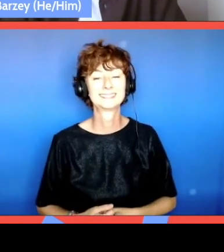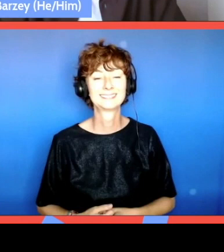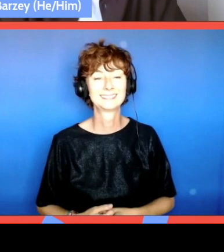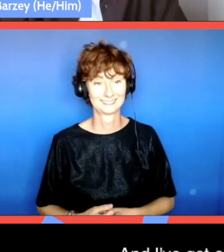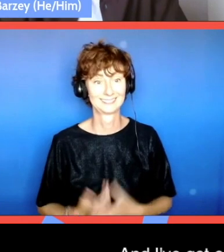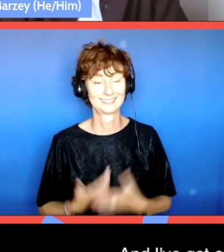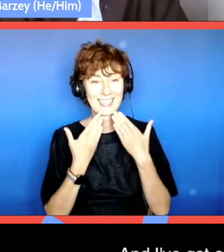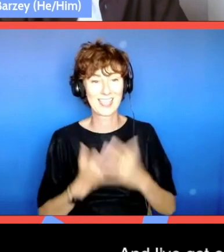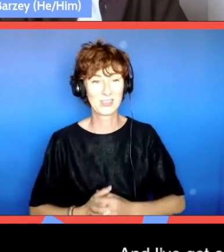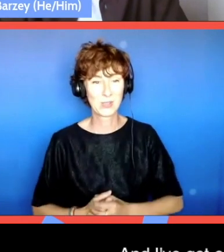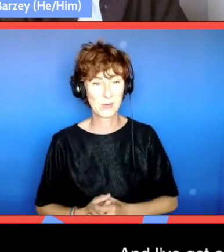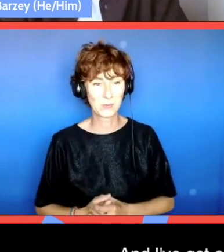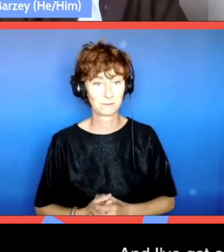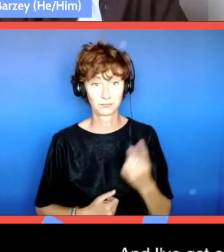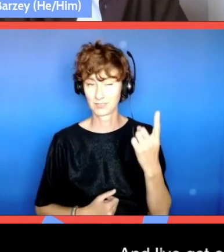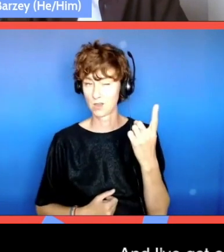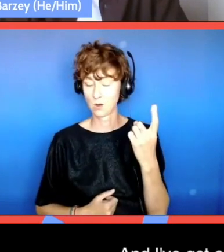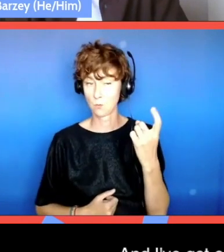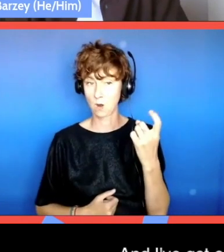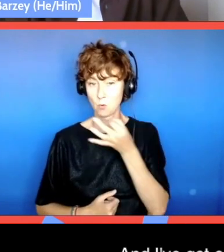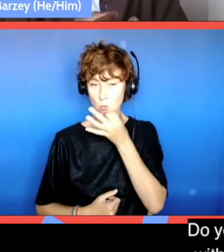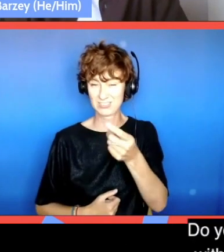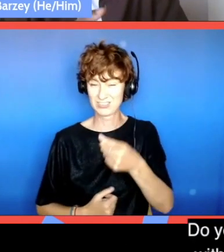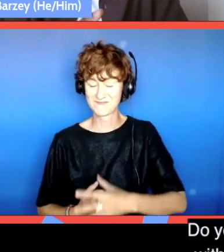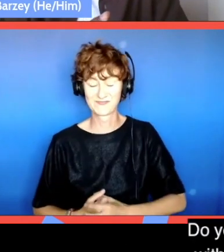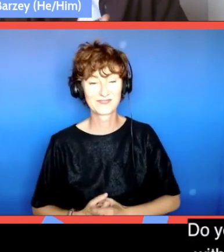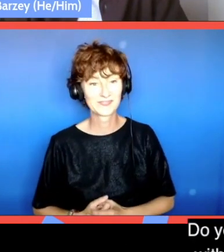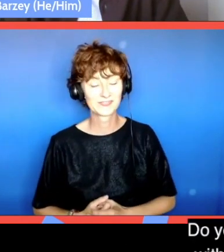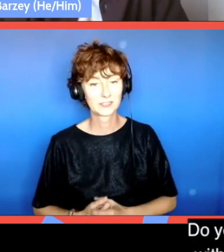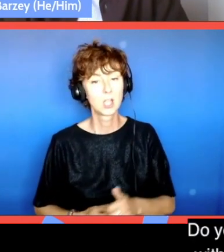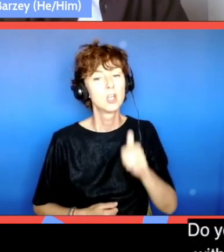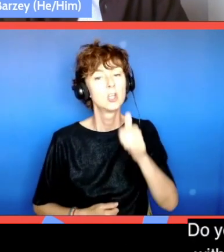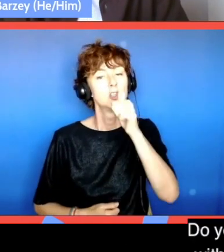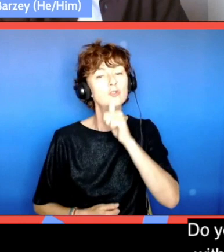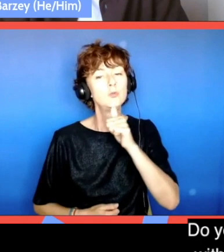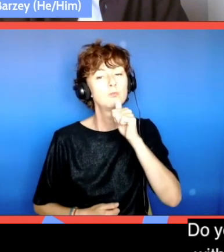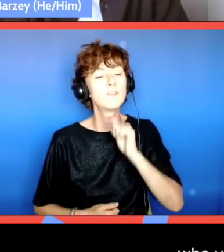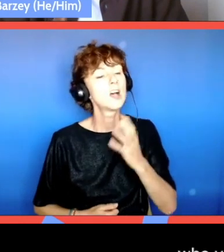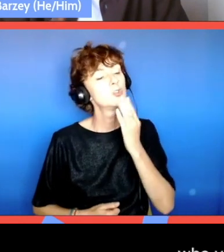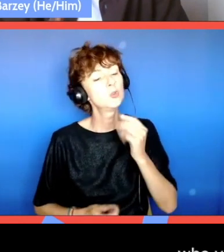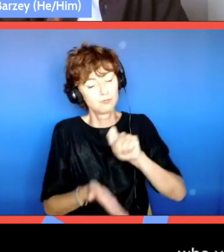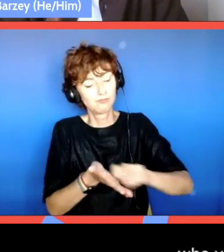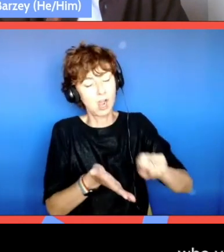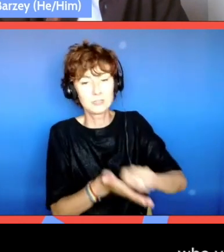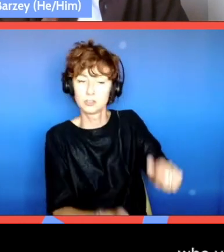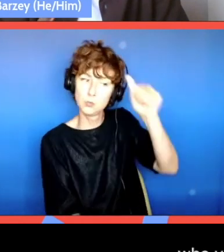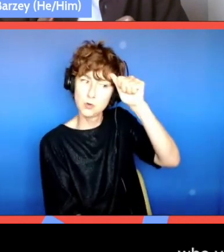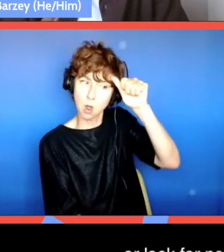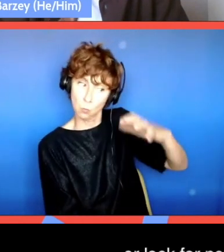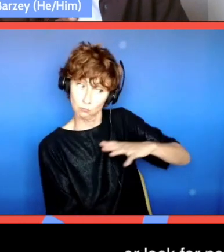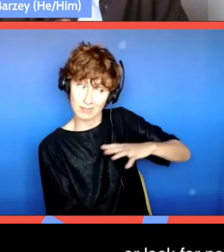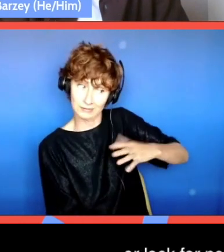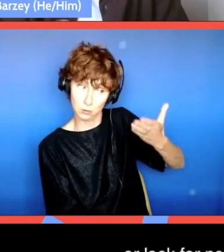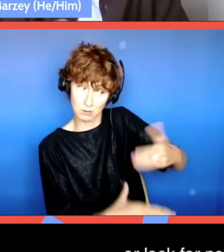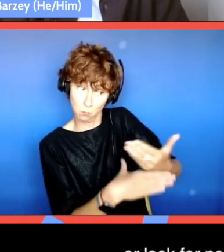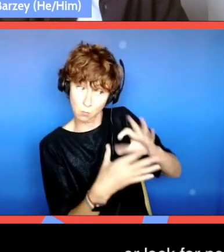Thank you. And I've got one more question for you. Do you prefer to stick with existing writers who you've worked with, or